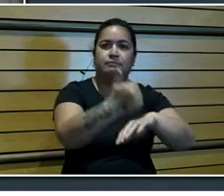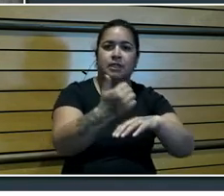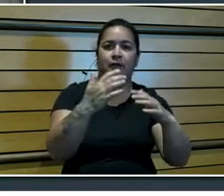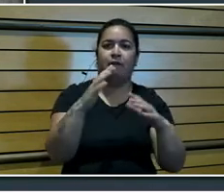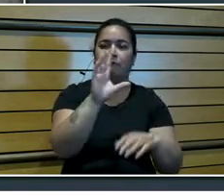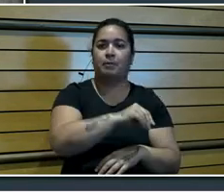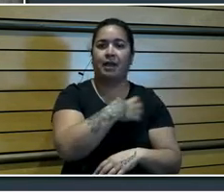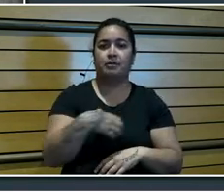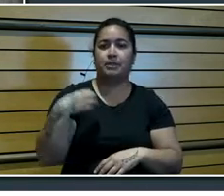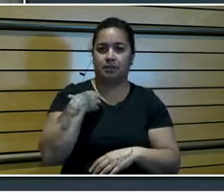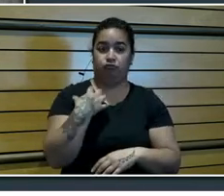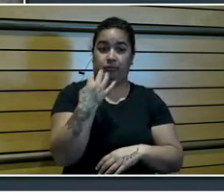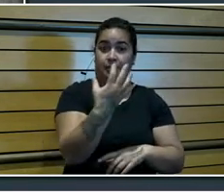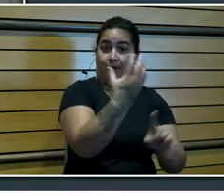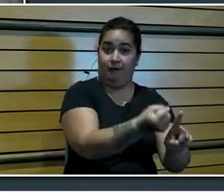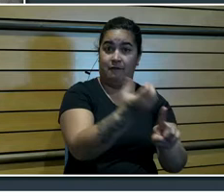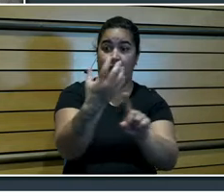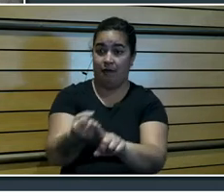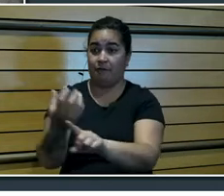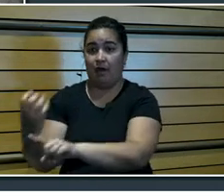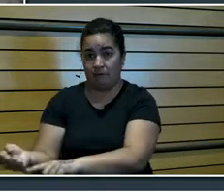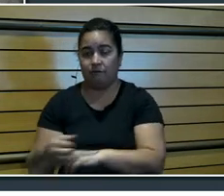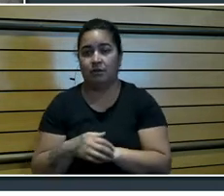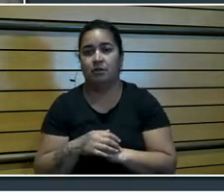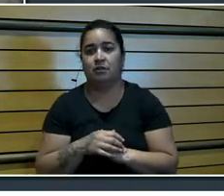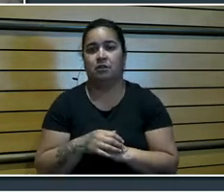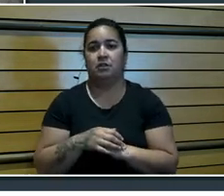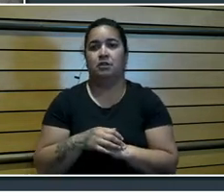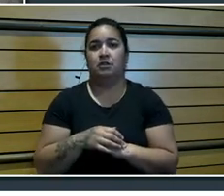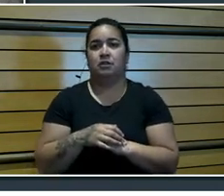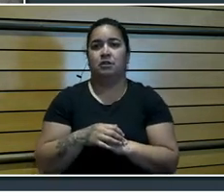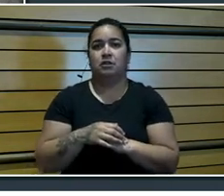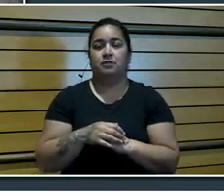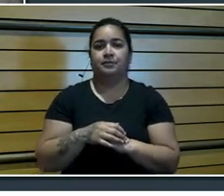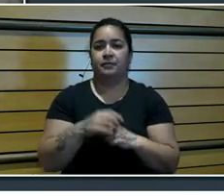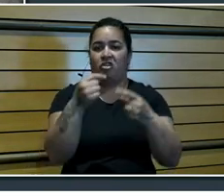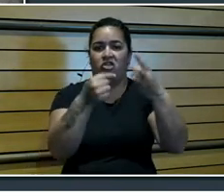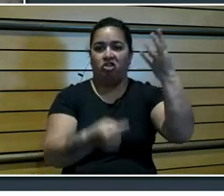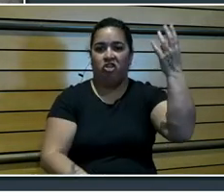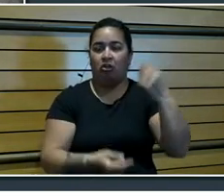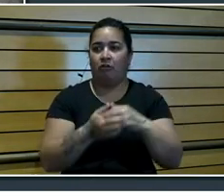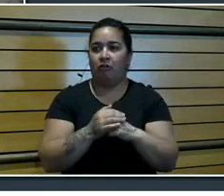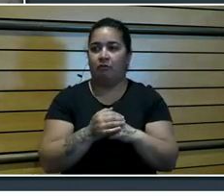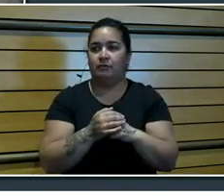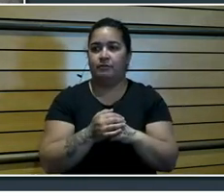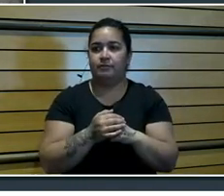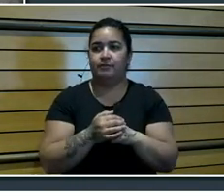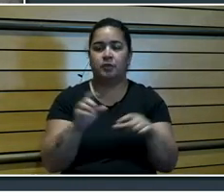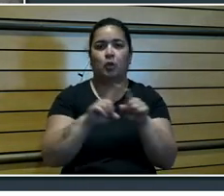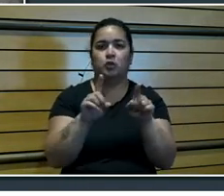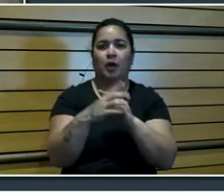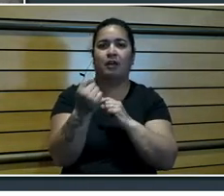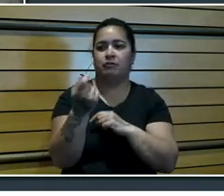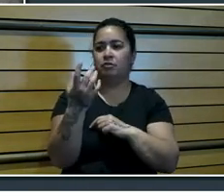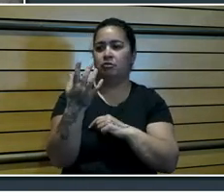a representative from Mirainui District and Community Trust, two representatives of the community, and three elected representatives